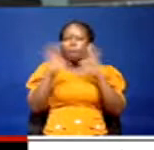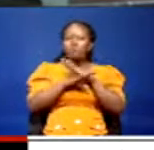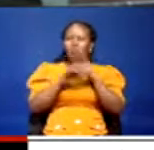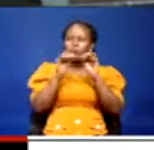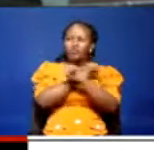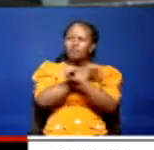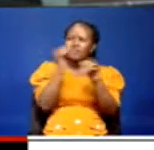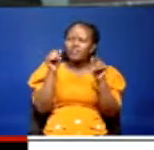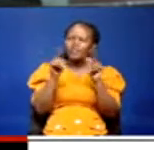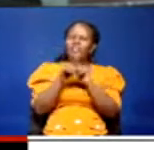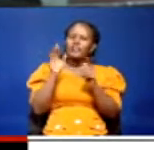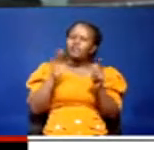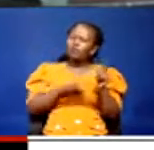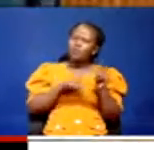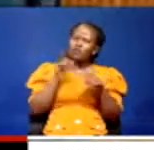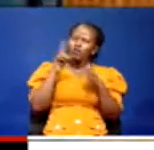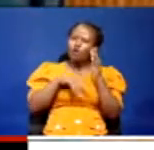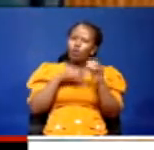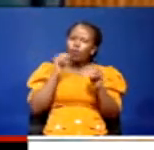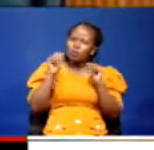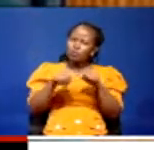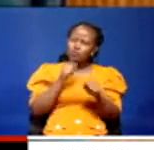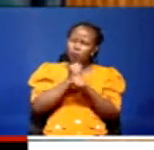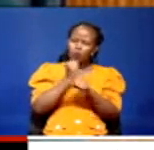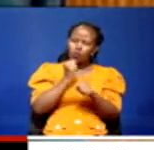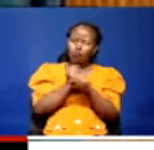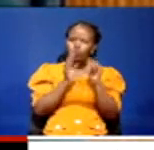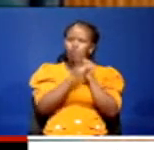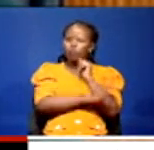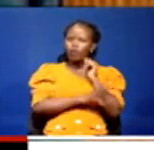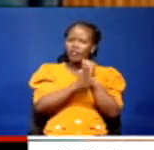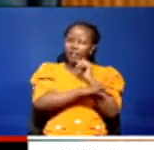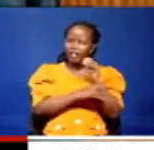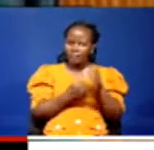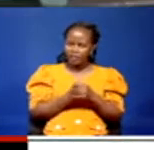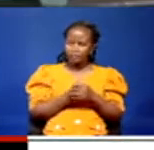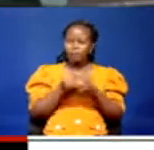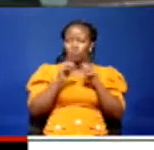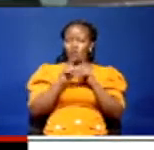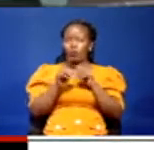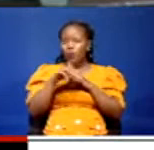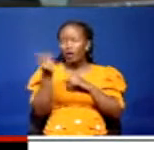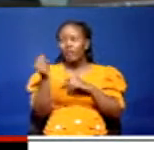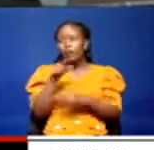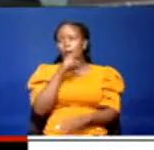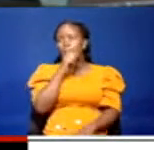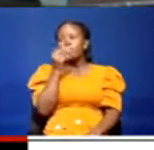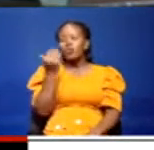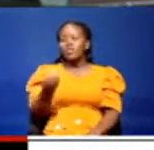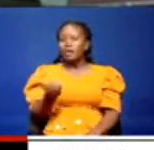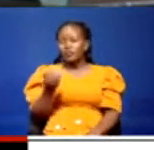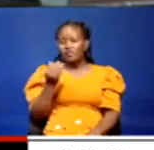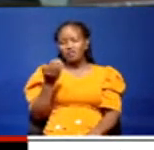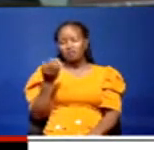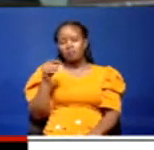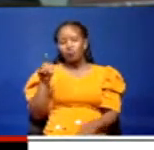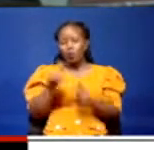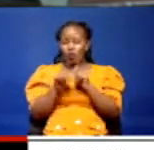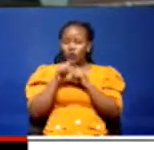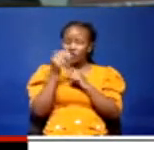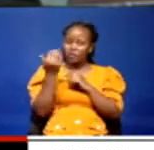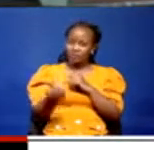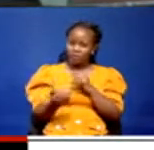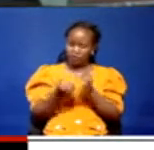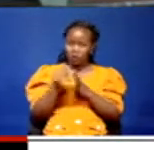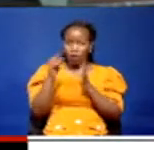What is this we can do for this country? So the other thing is that the boy child is our child. We've started a